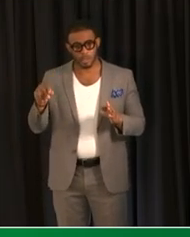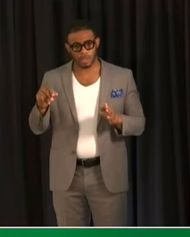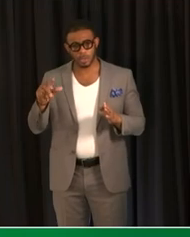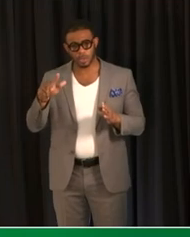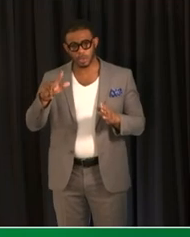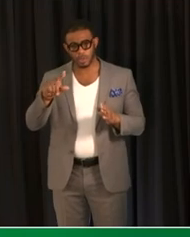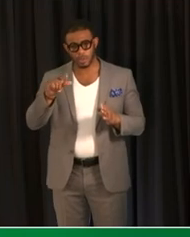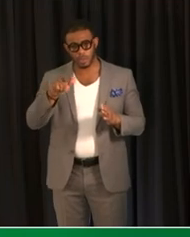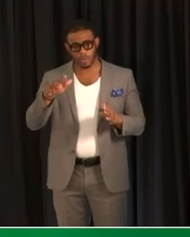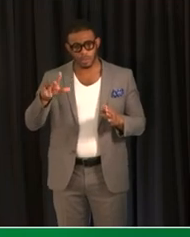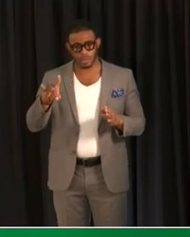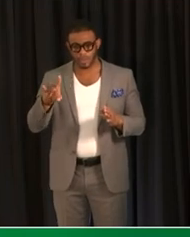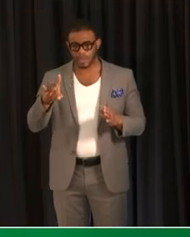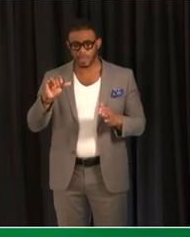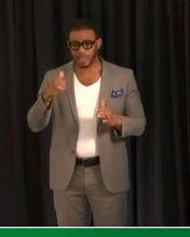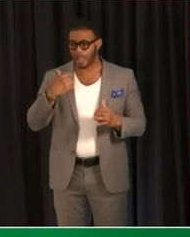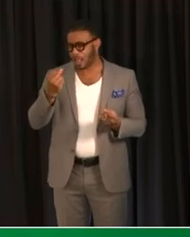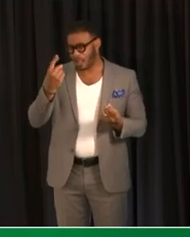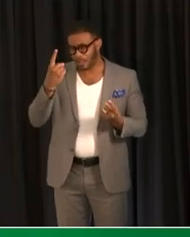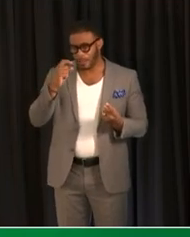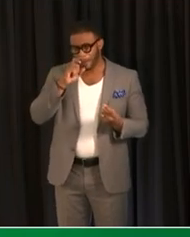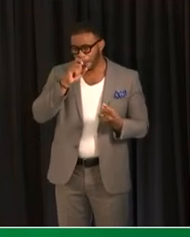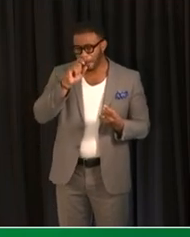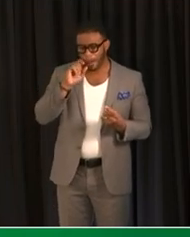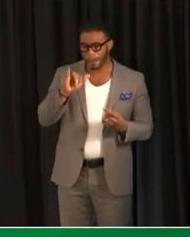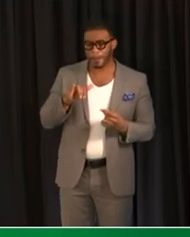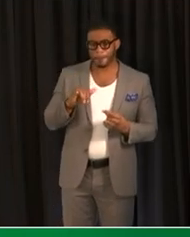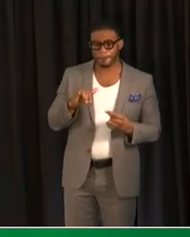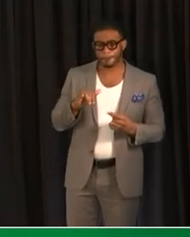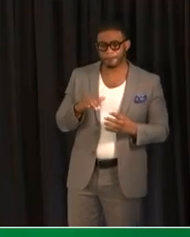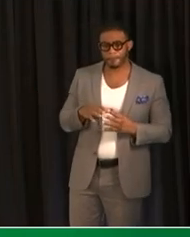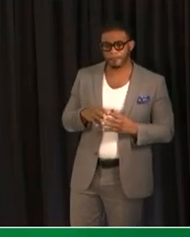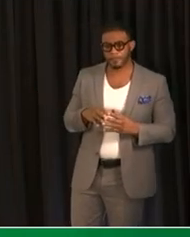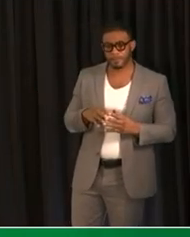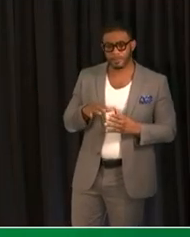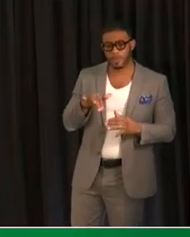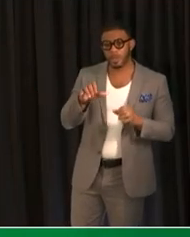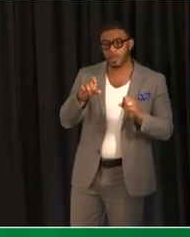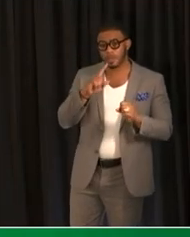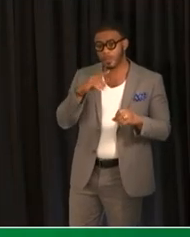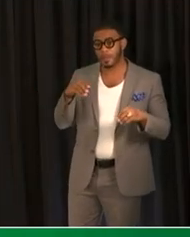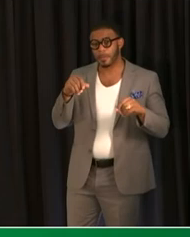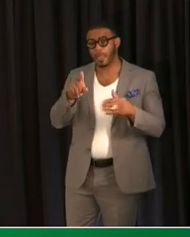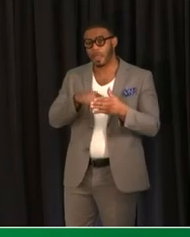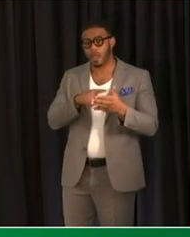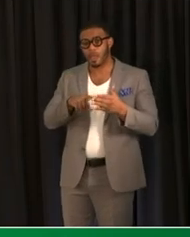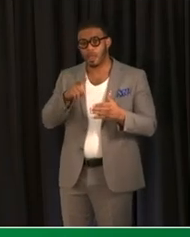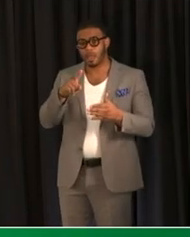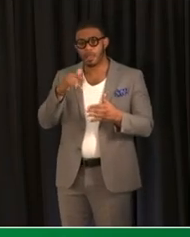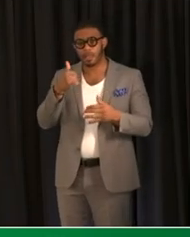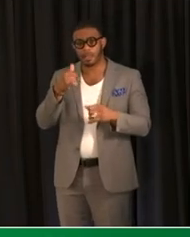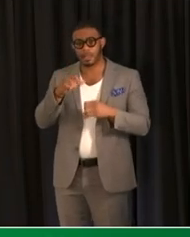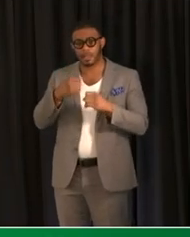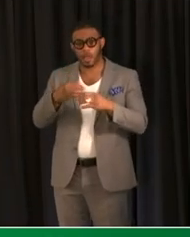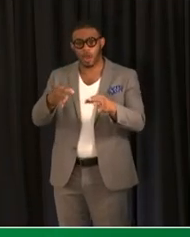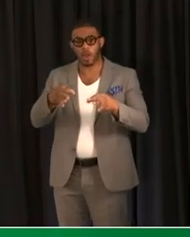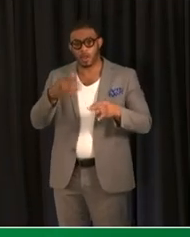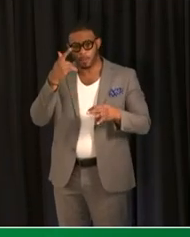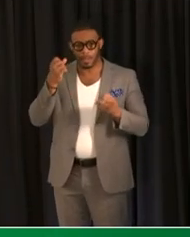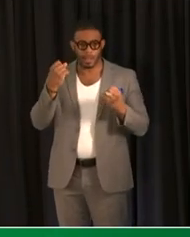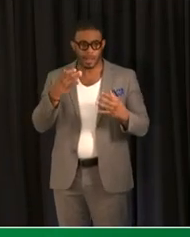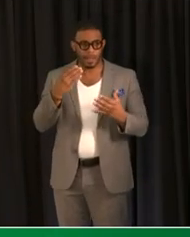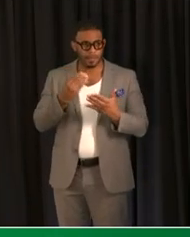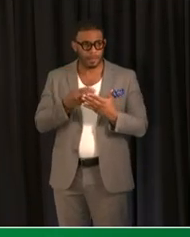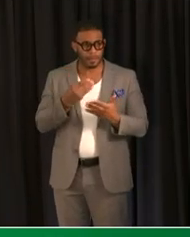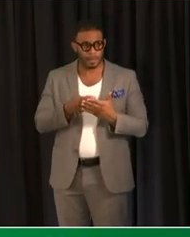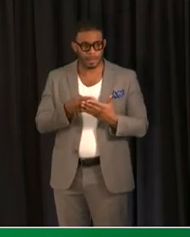2038. Now, I understand that this fee could be paid off a decade earlier because